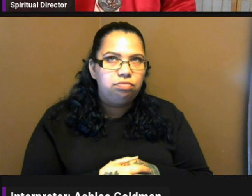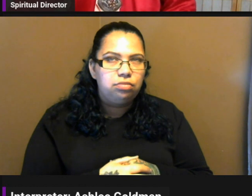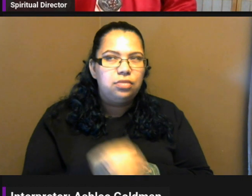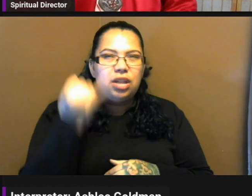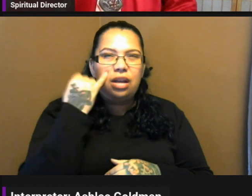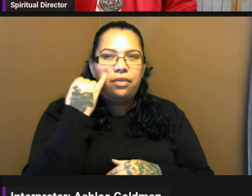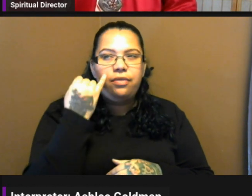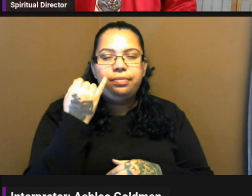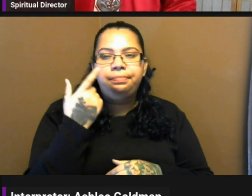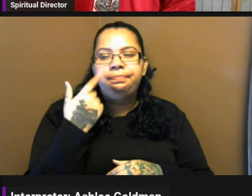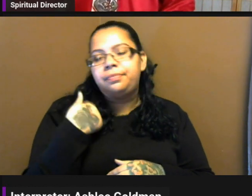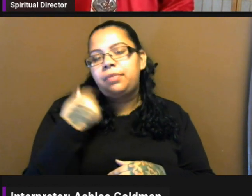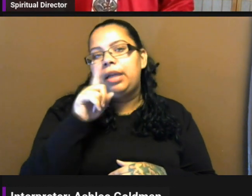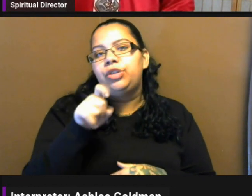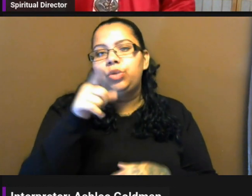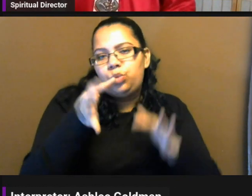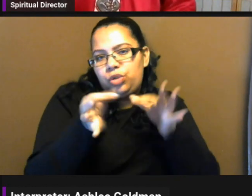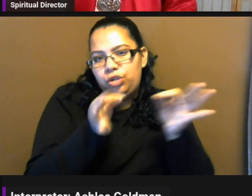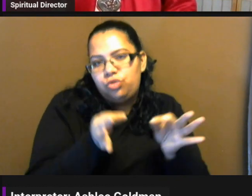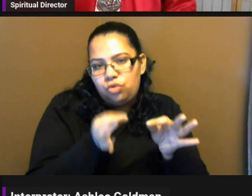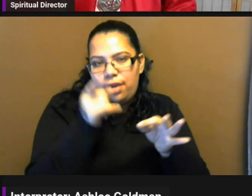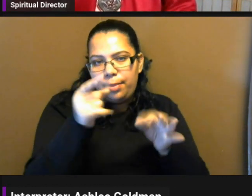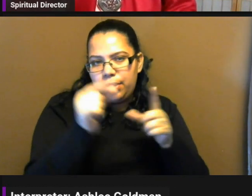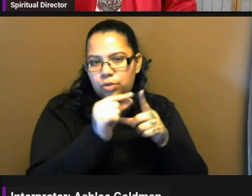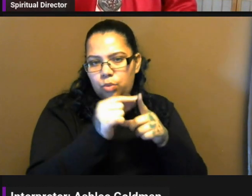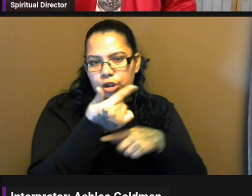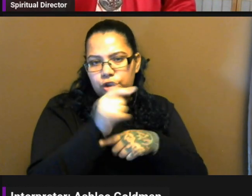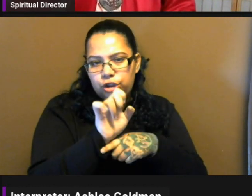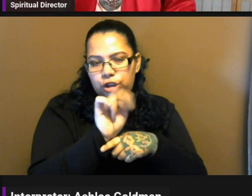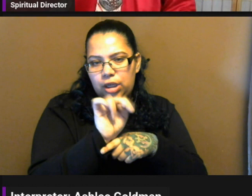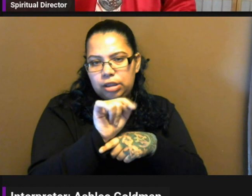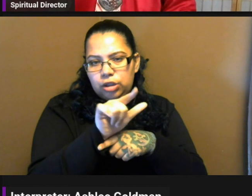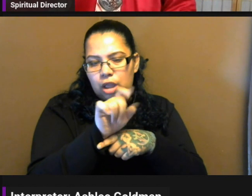What is, if I asked you in your own words,